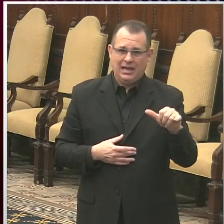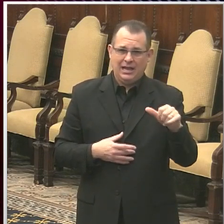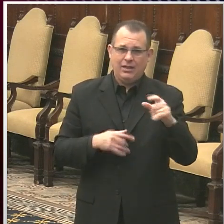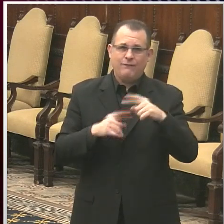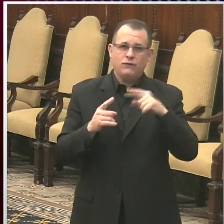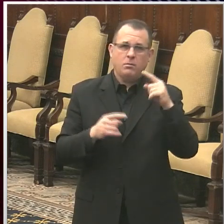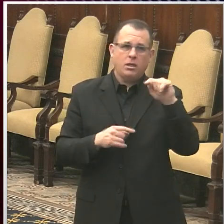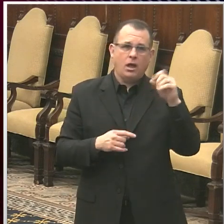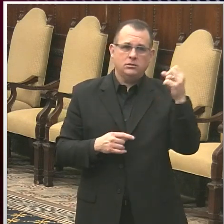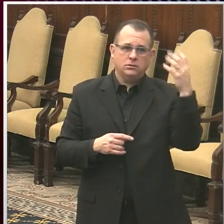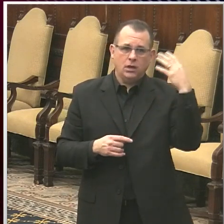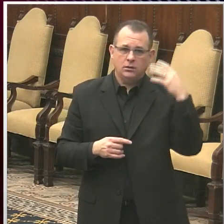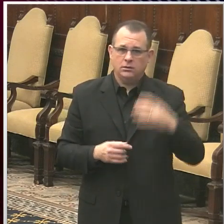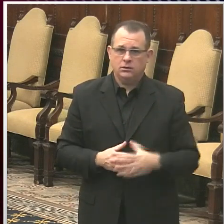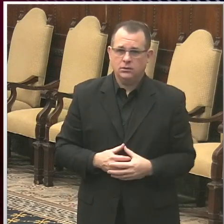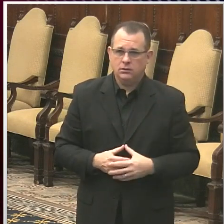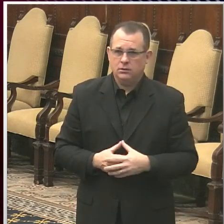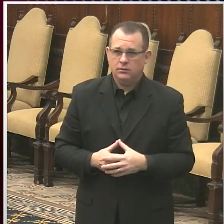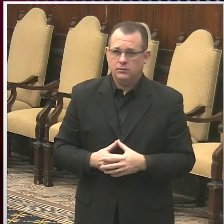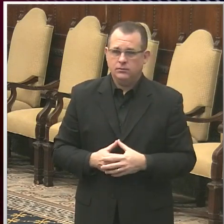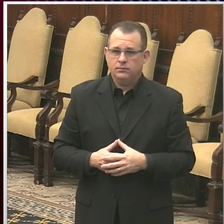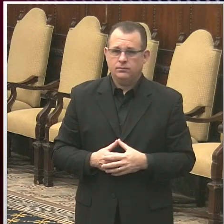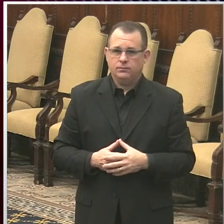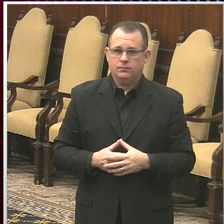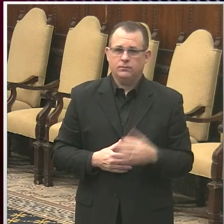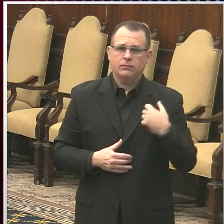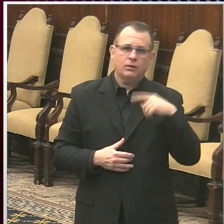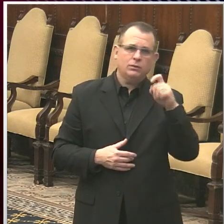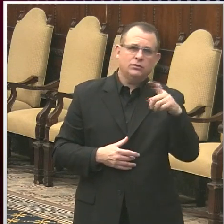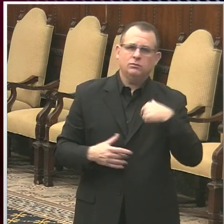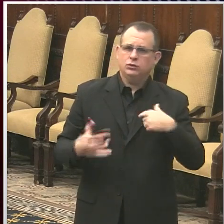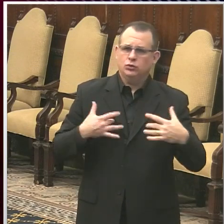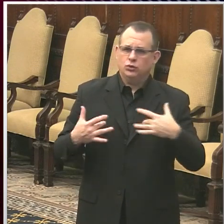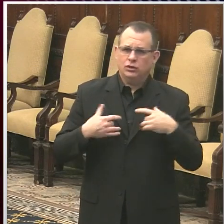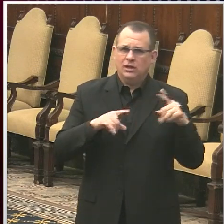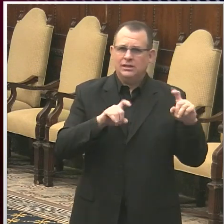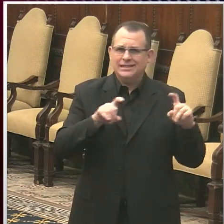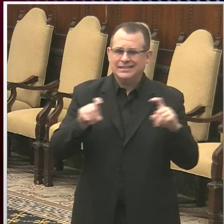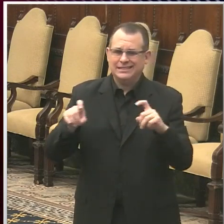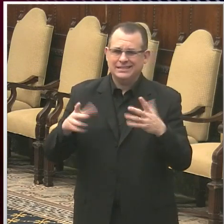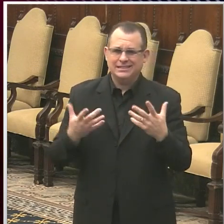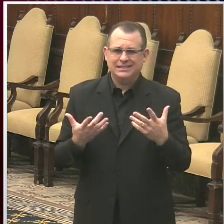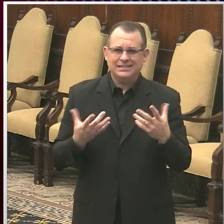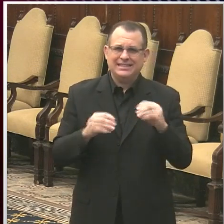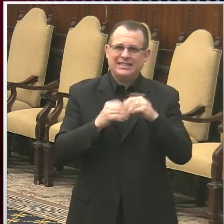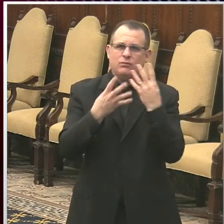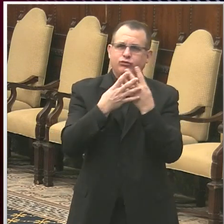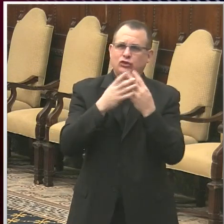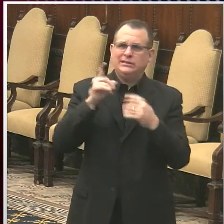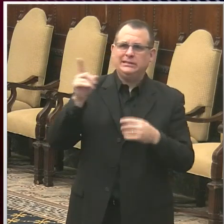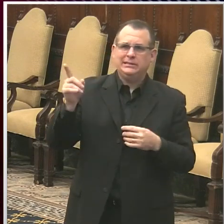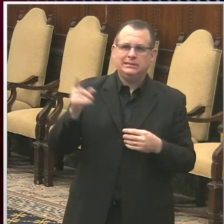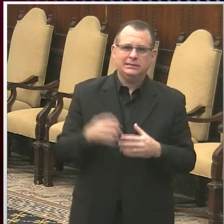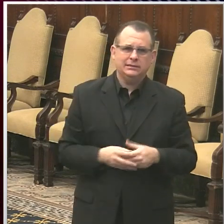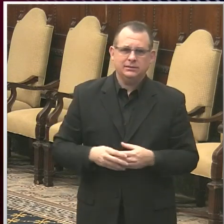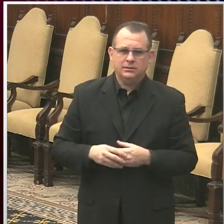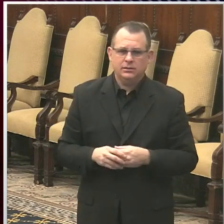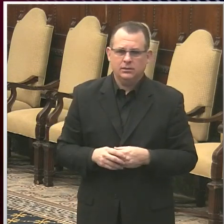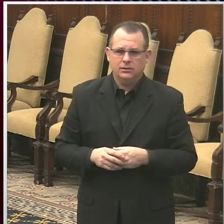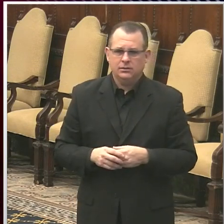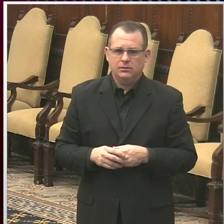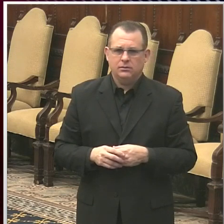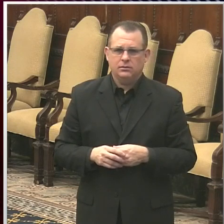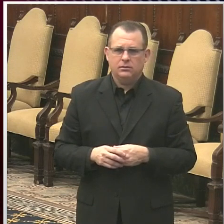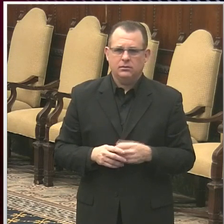Hello, everyone. My question concerns testing in the prisons. I spoke to someone